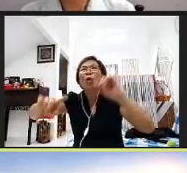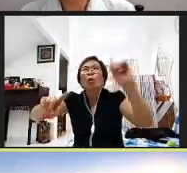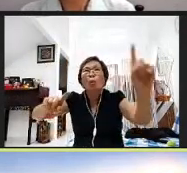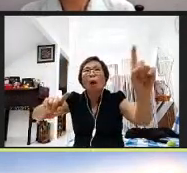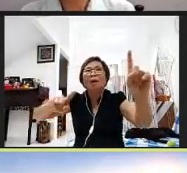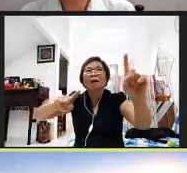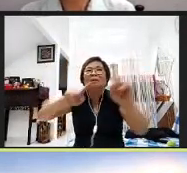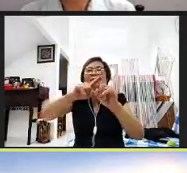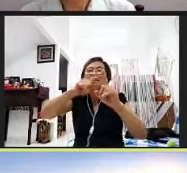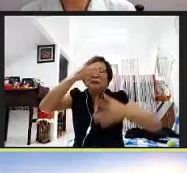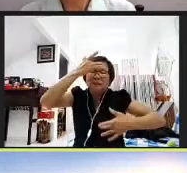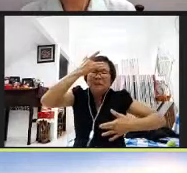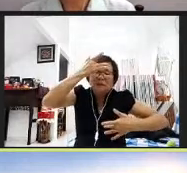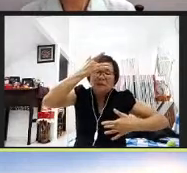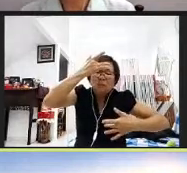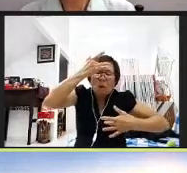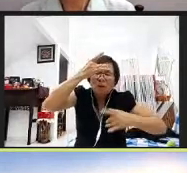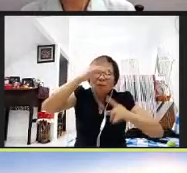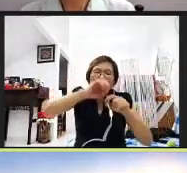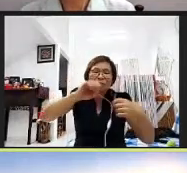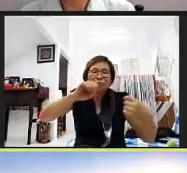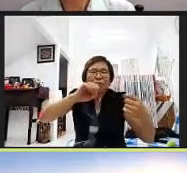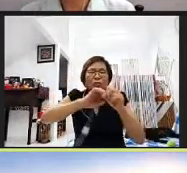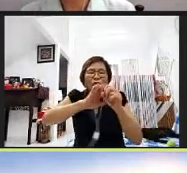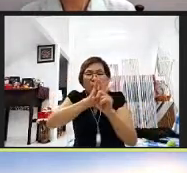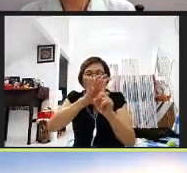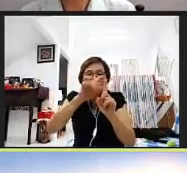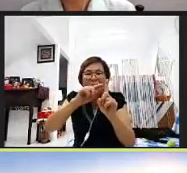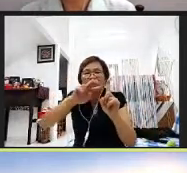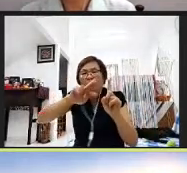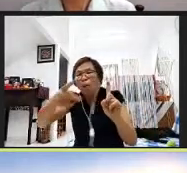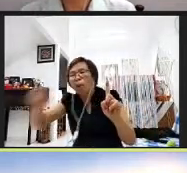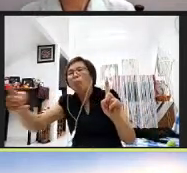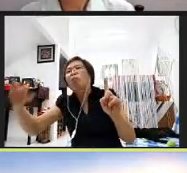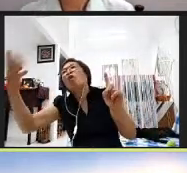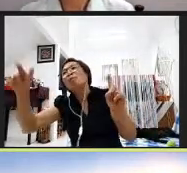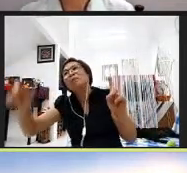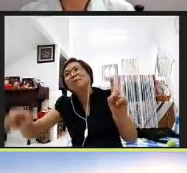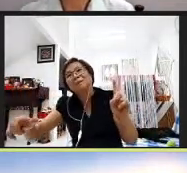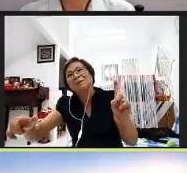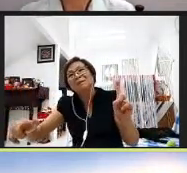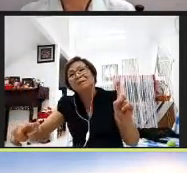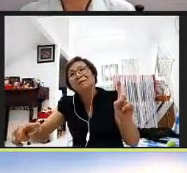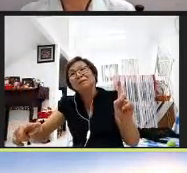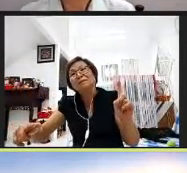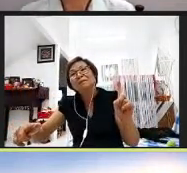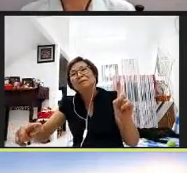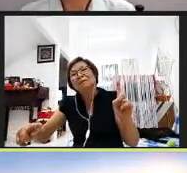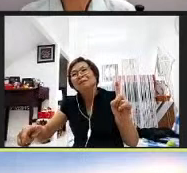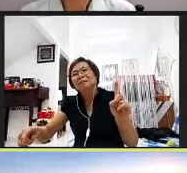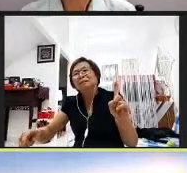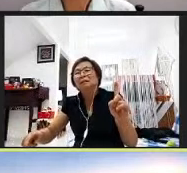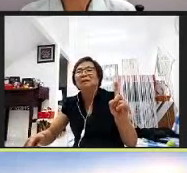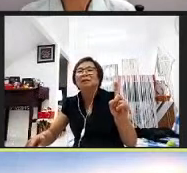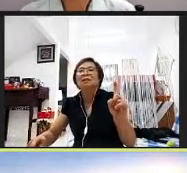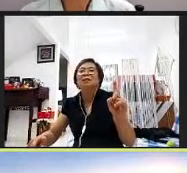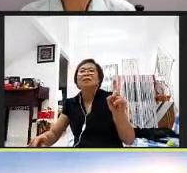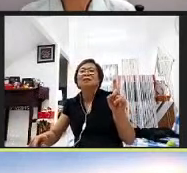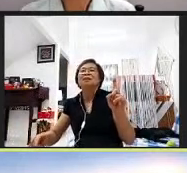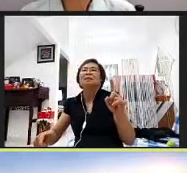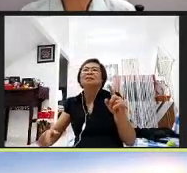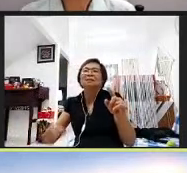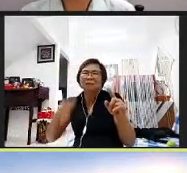4 infections we didn't pick up. So this is actually very grossly